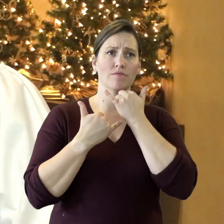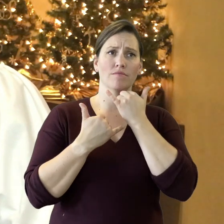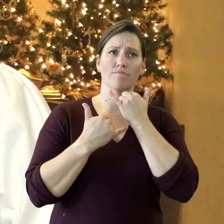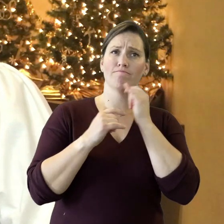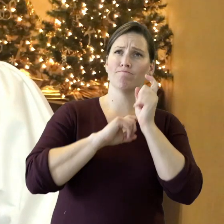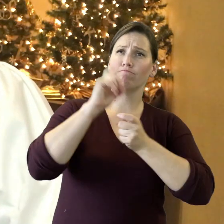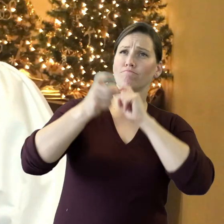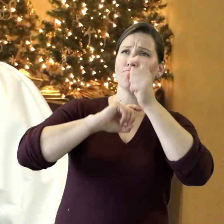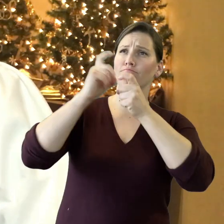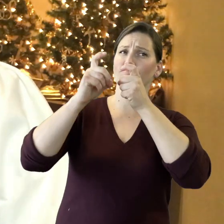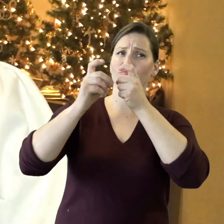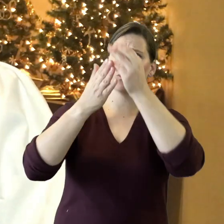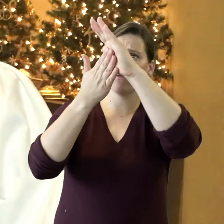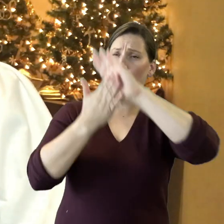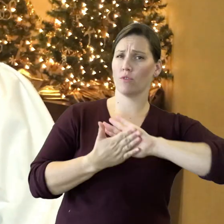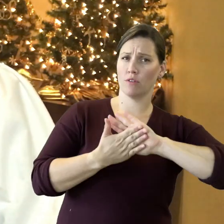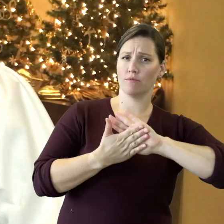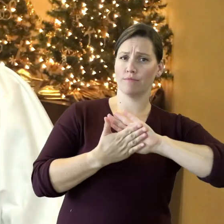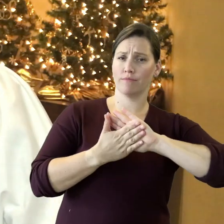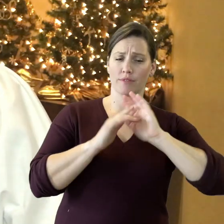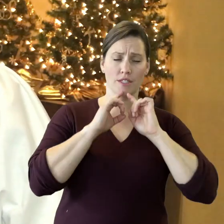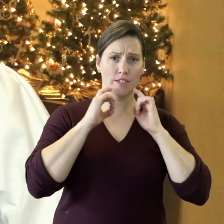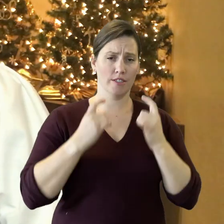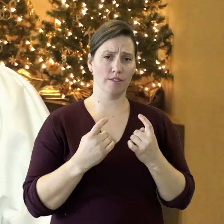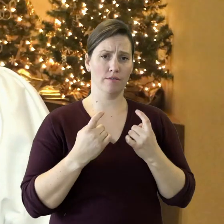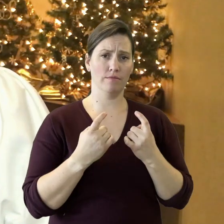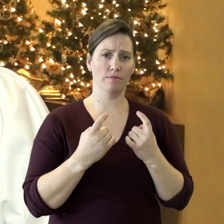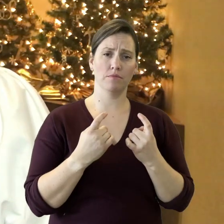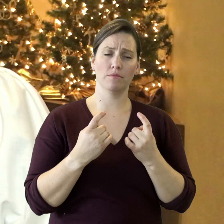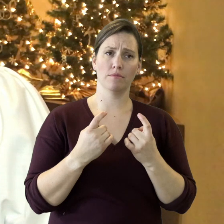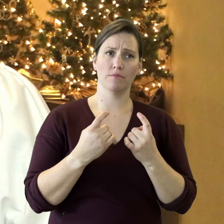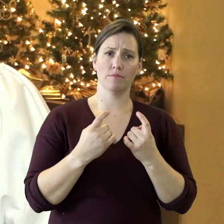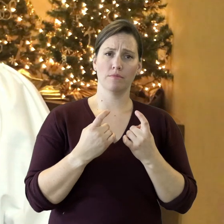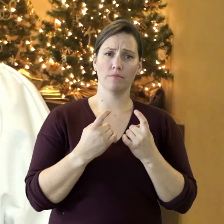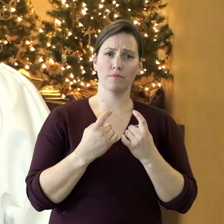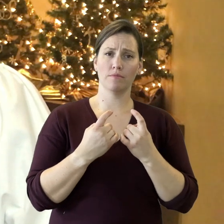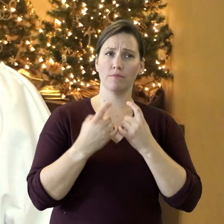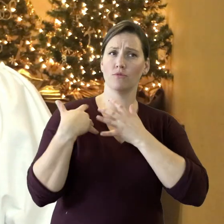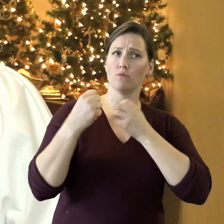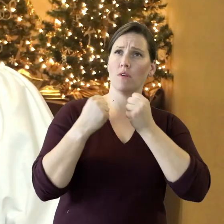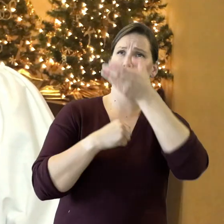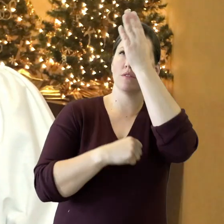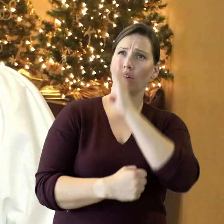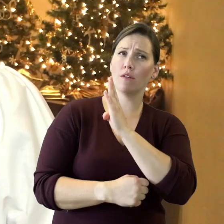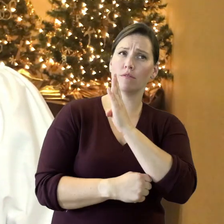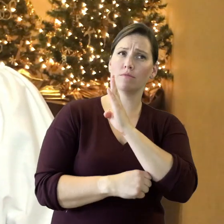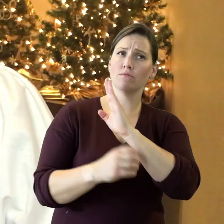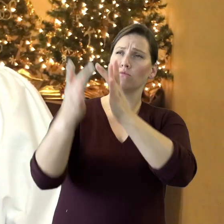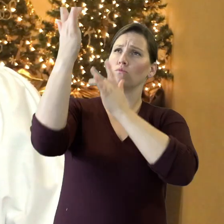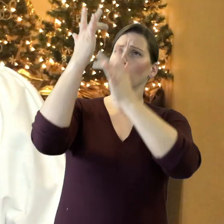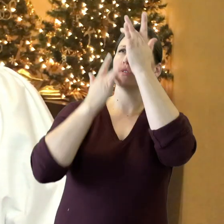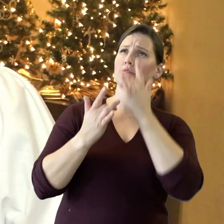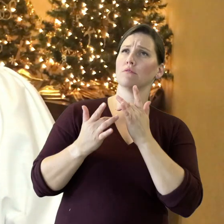Lord, and you forgave the iniquity of my sin. O Almighty God,